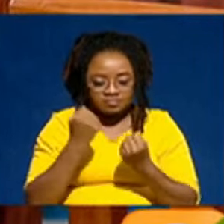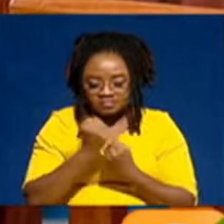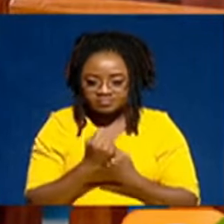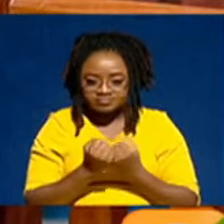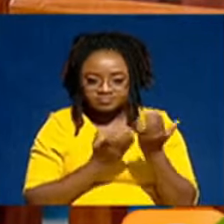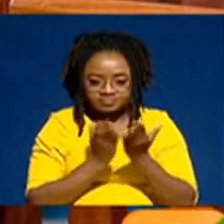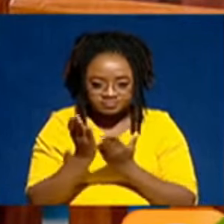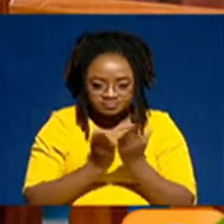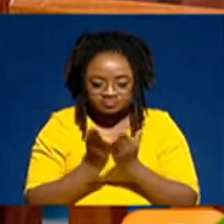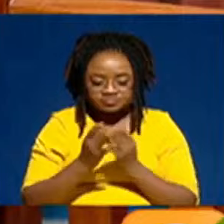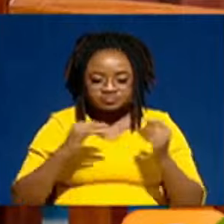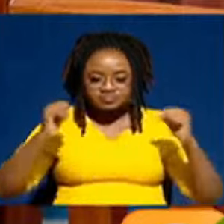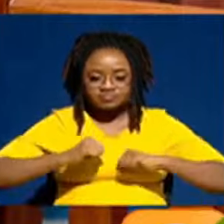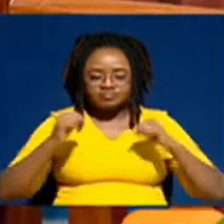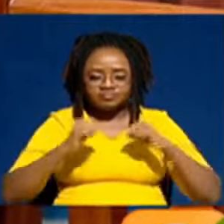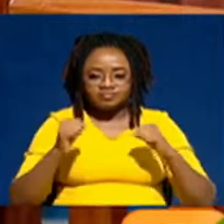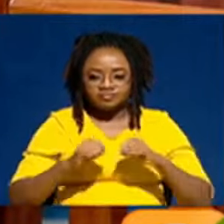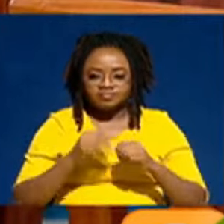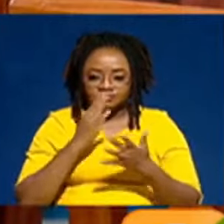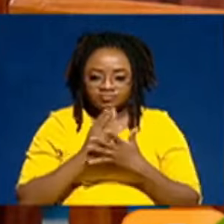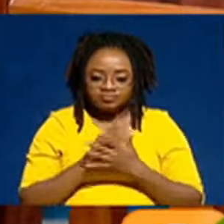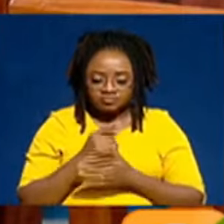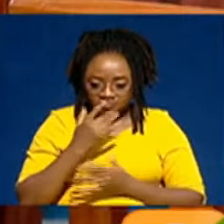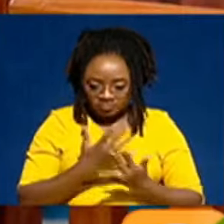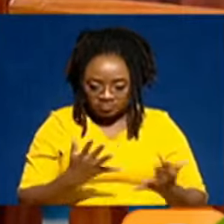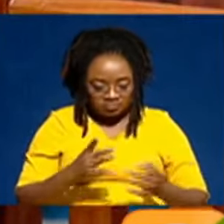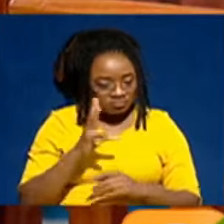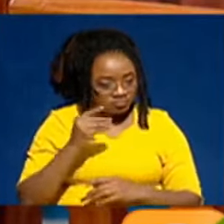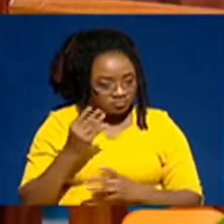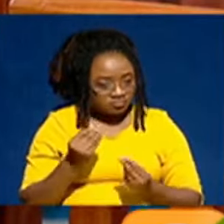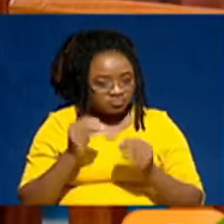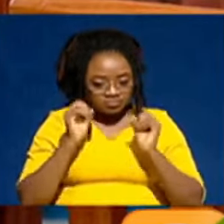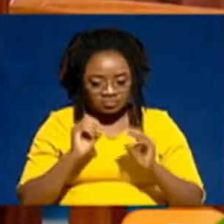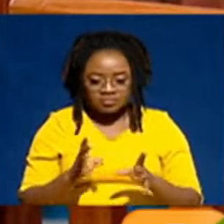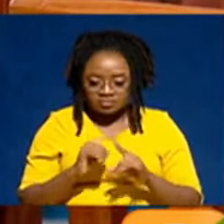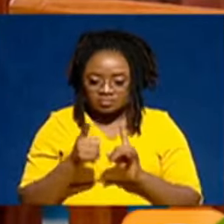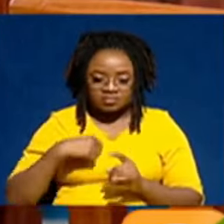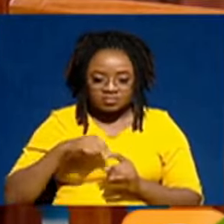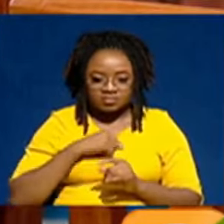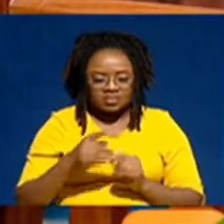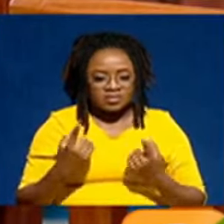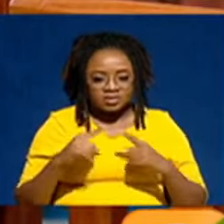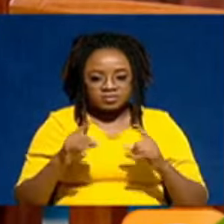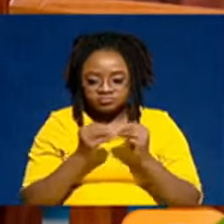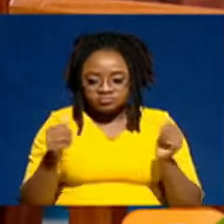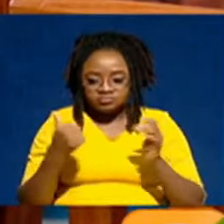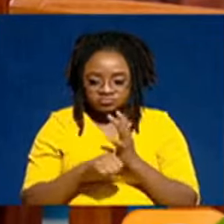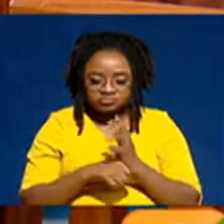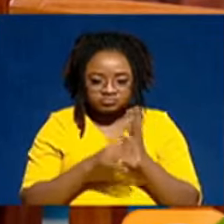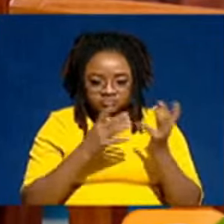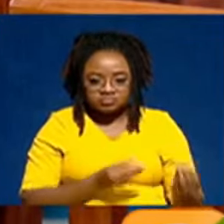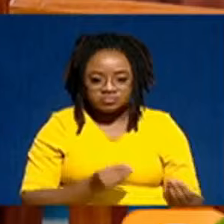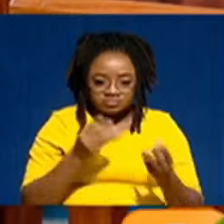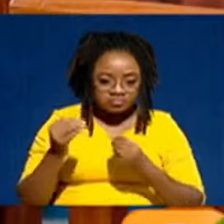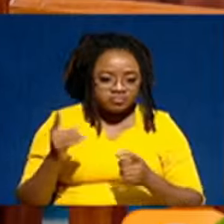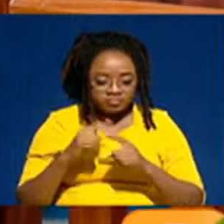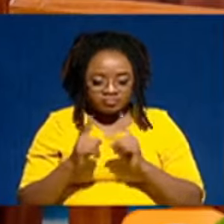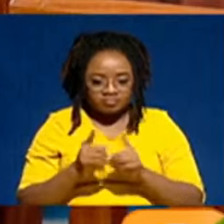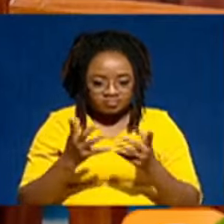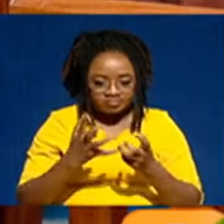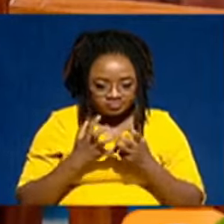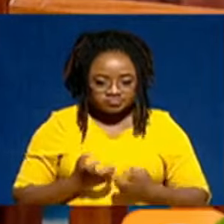and caucus and thrash out. These issues are not very alien. We are able to resolve them quite easily. And like you're saying, we actually just need that goodwill